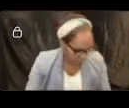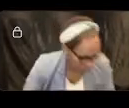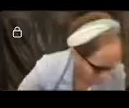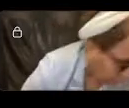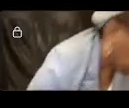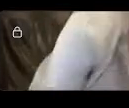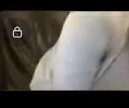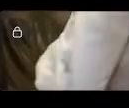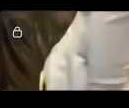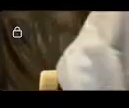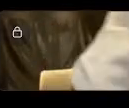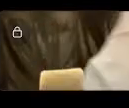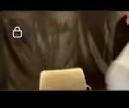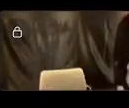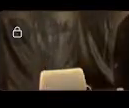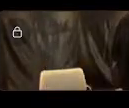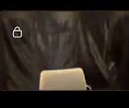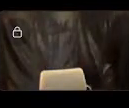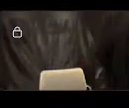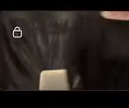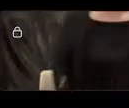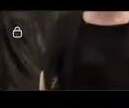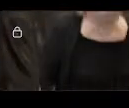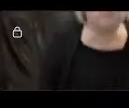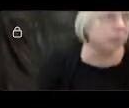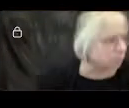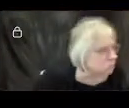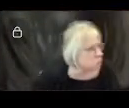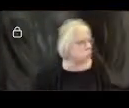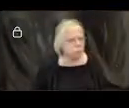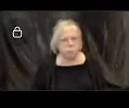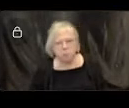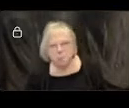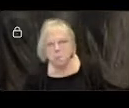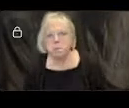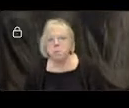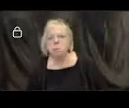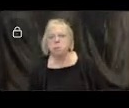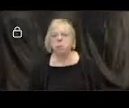Any commissioner have any questions to ask of Ms. Malone?